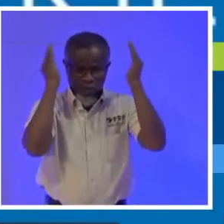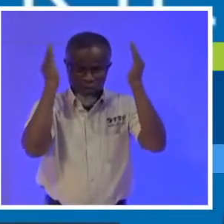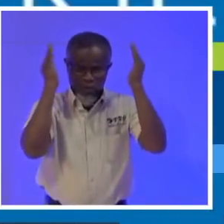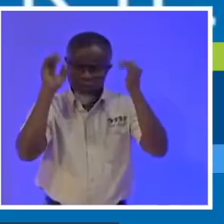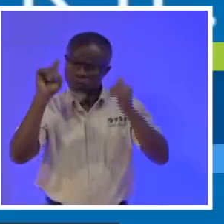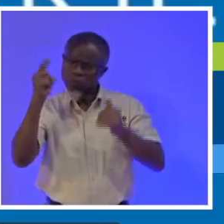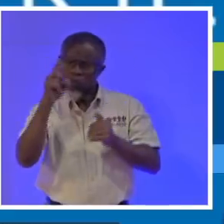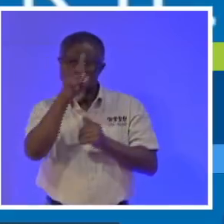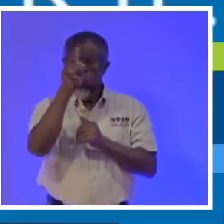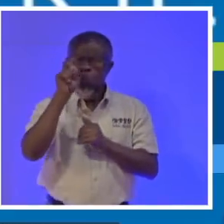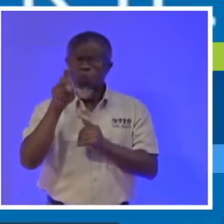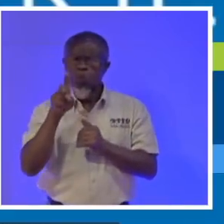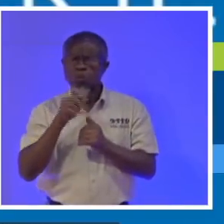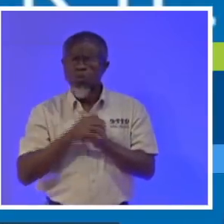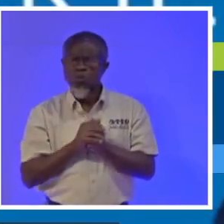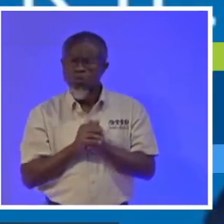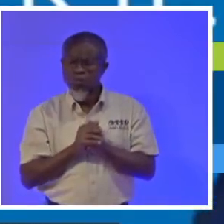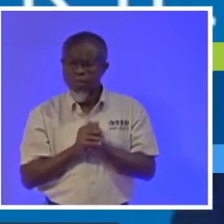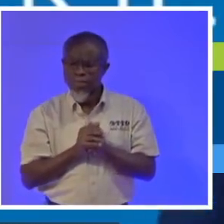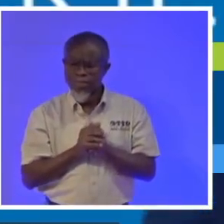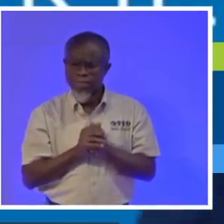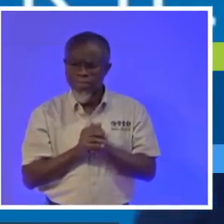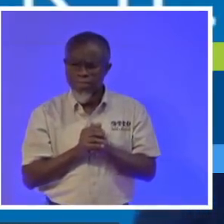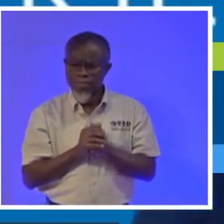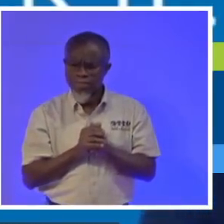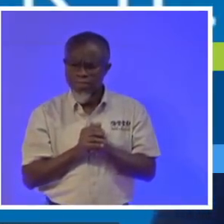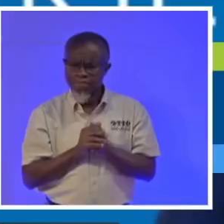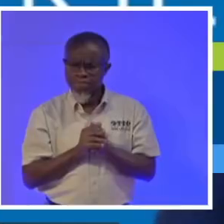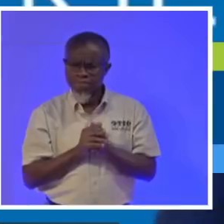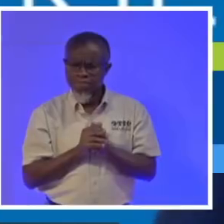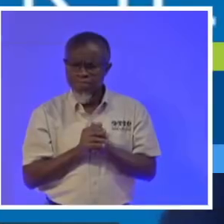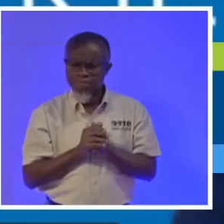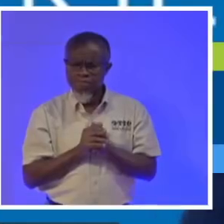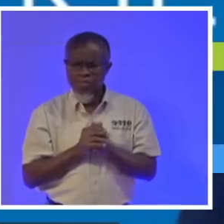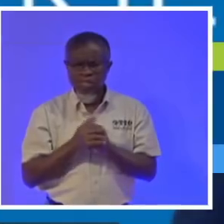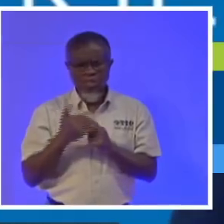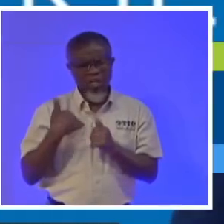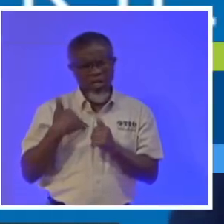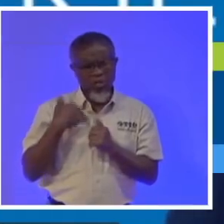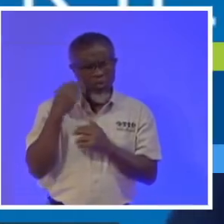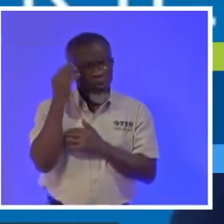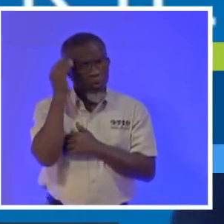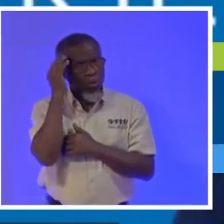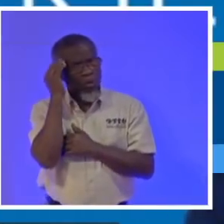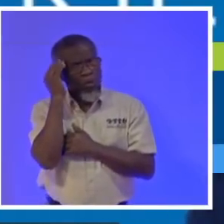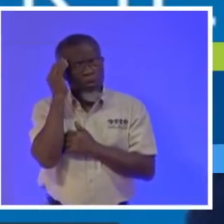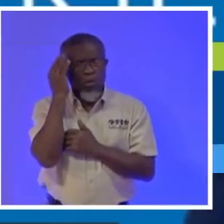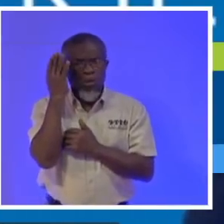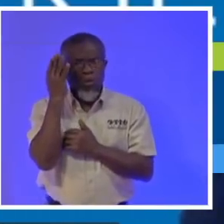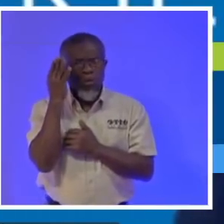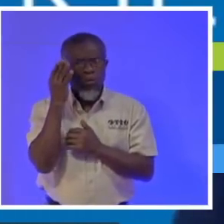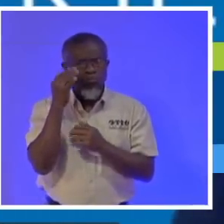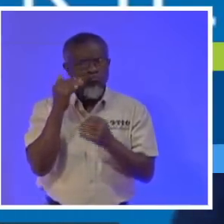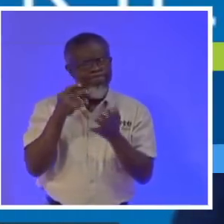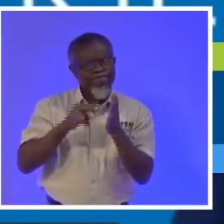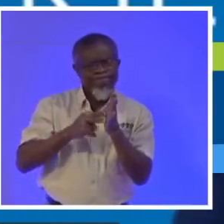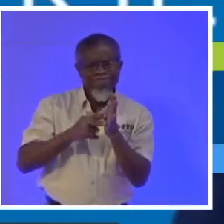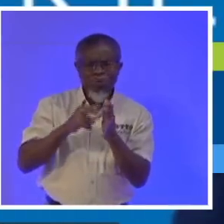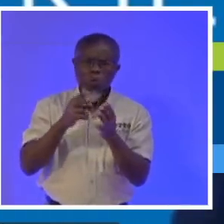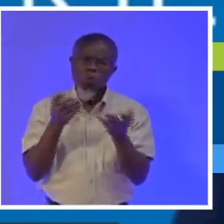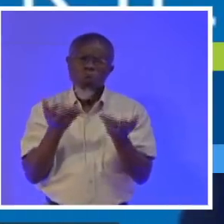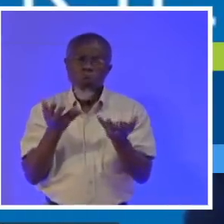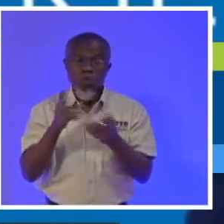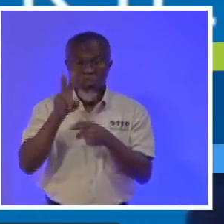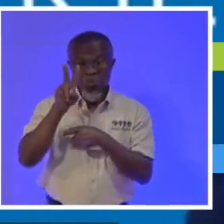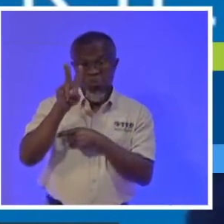if I'm already panel. There are concerns, Dr. Hines, that the 21-day quarantine period might be a